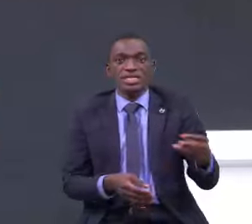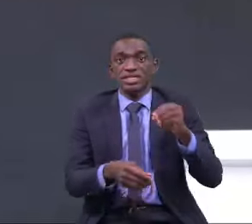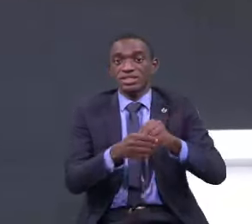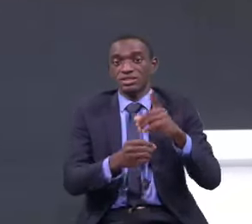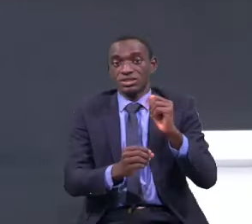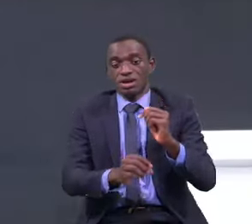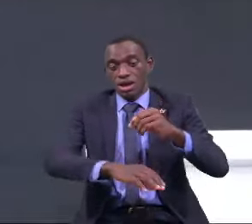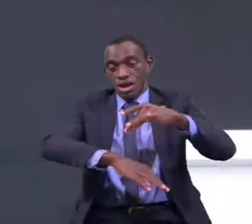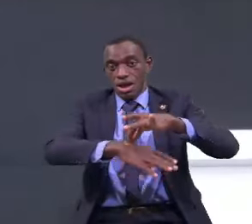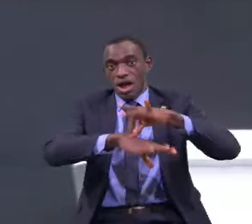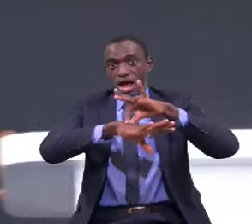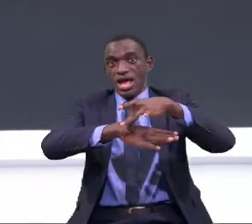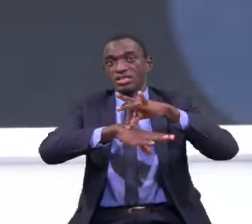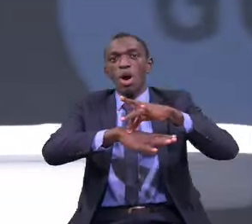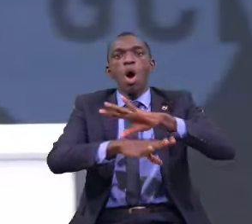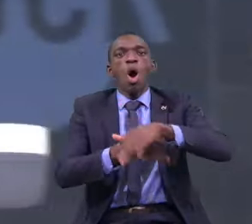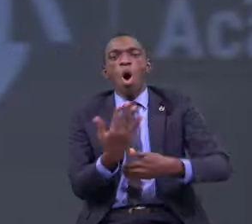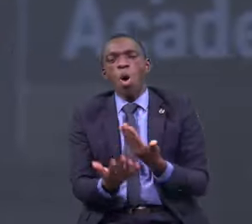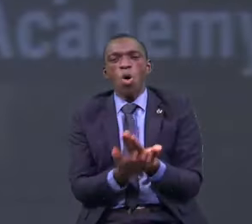the substance in the earth,